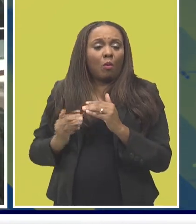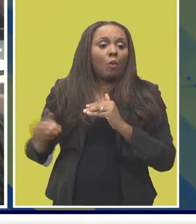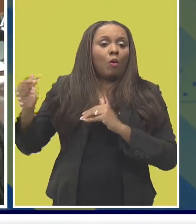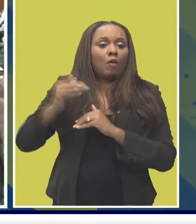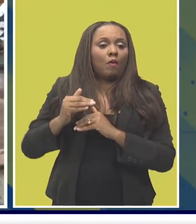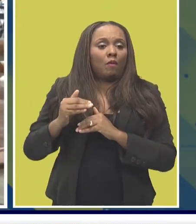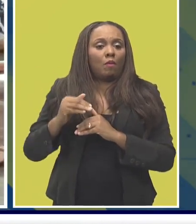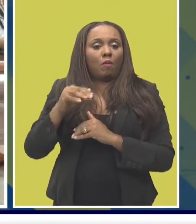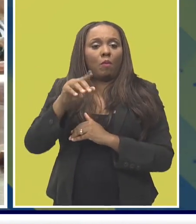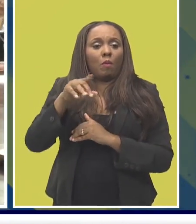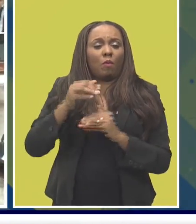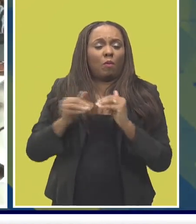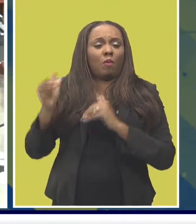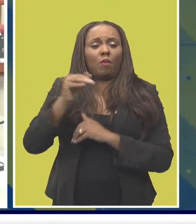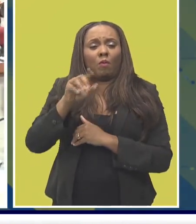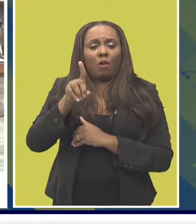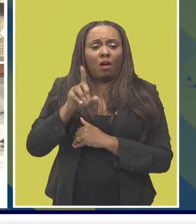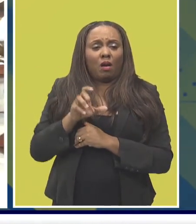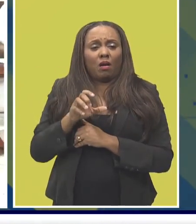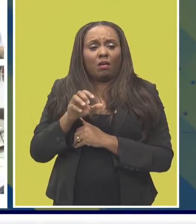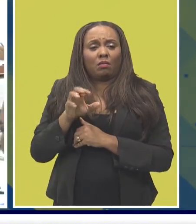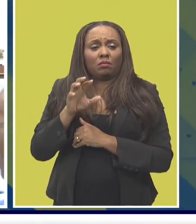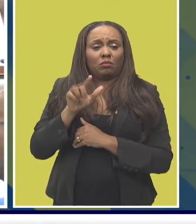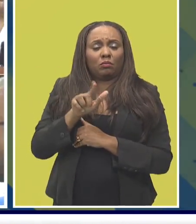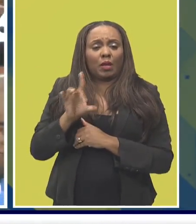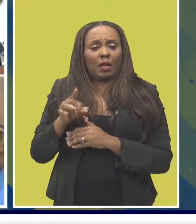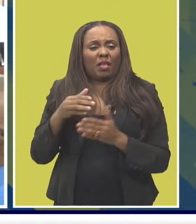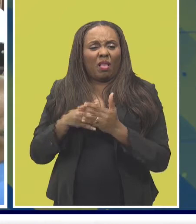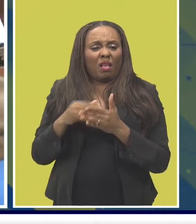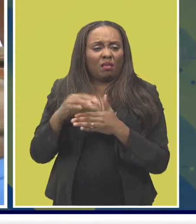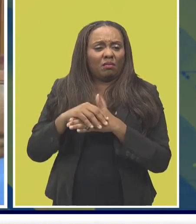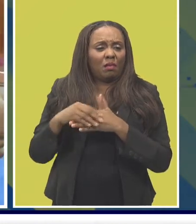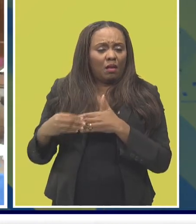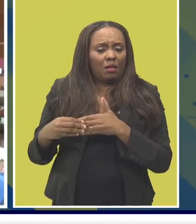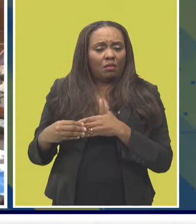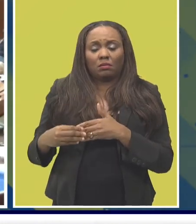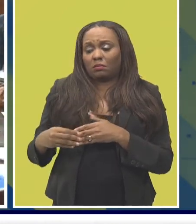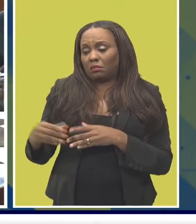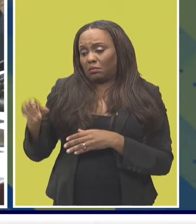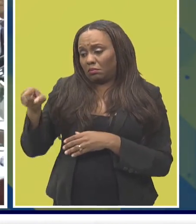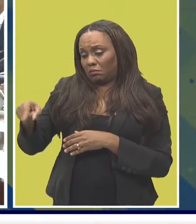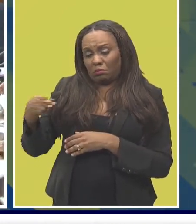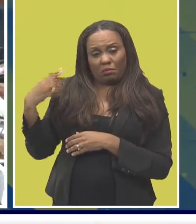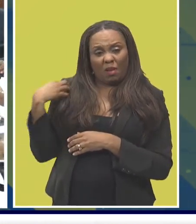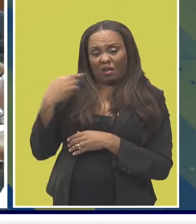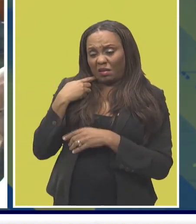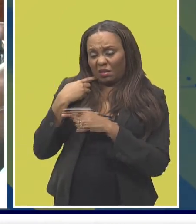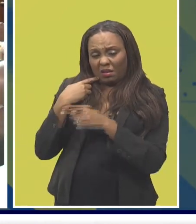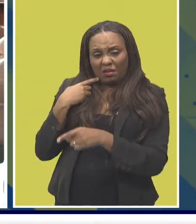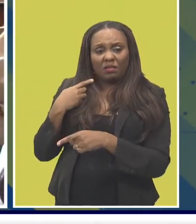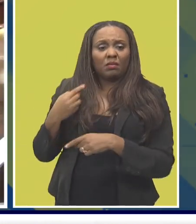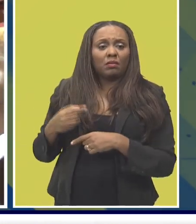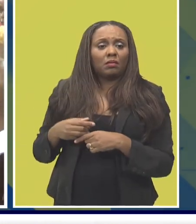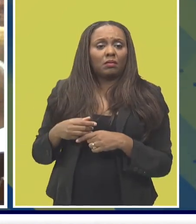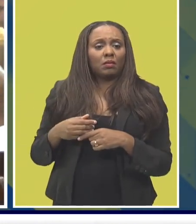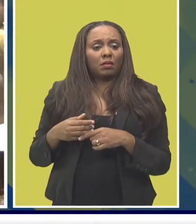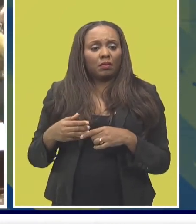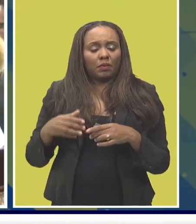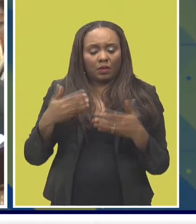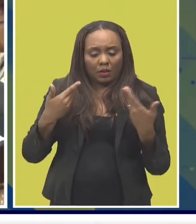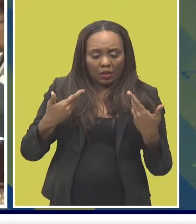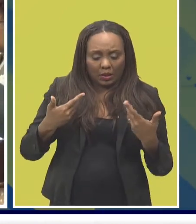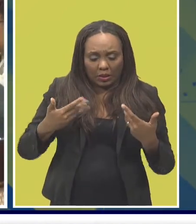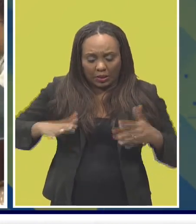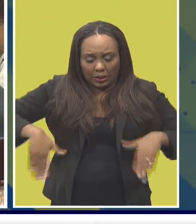$128,000 between 2014 and 2016, the TransTech head said that the process of reconciliation was not yet